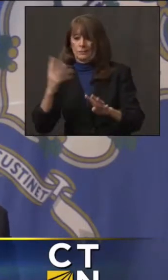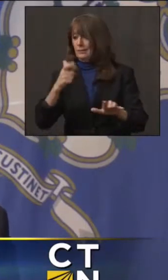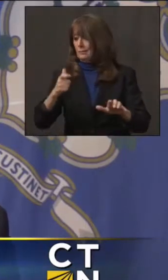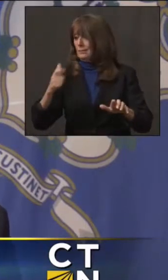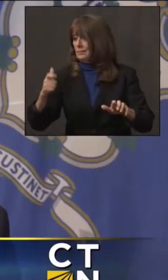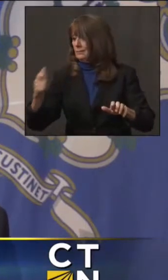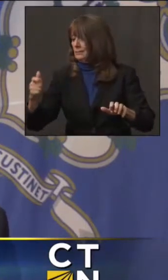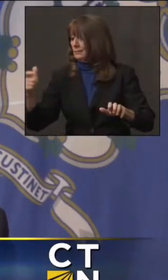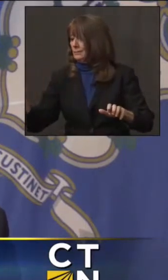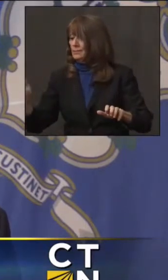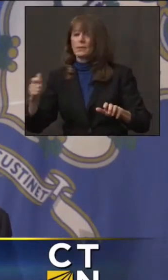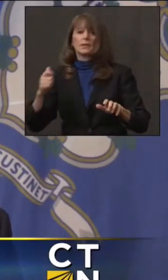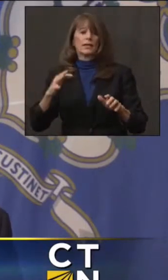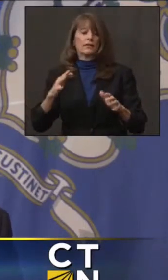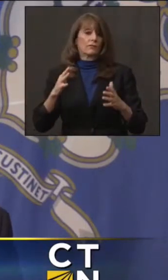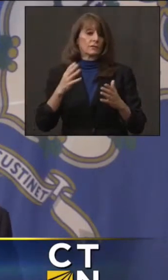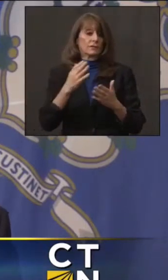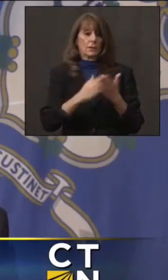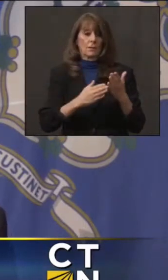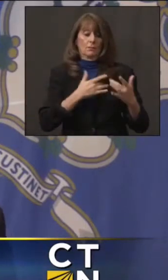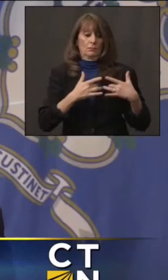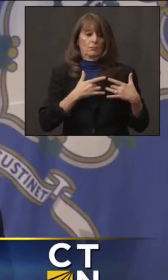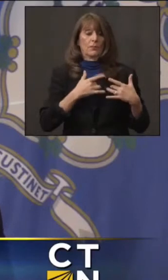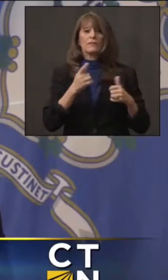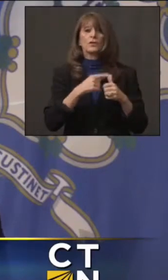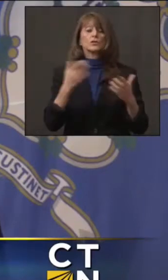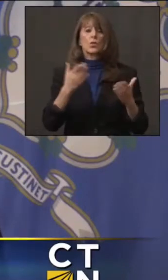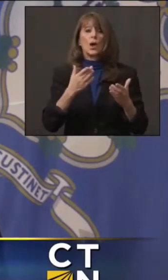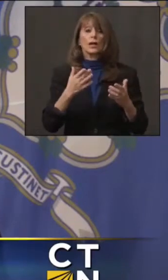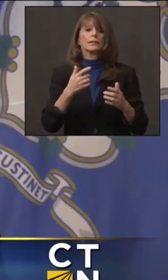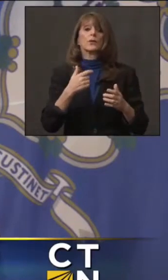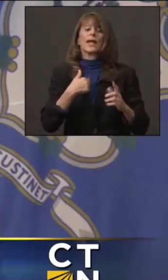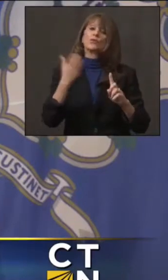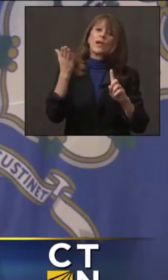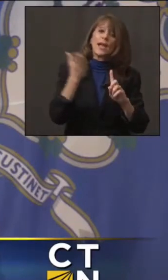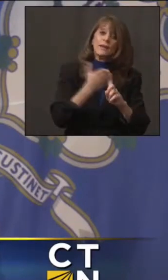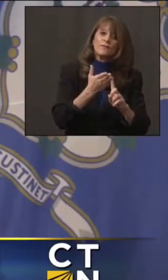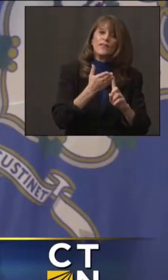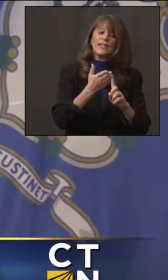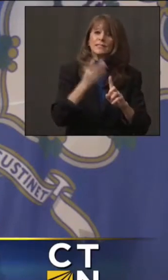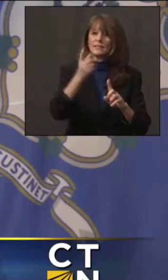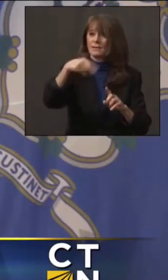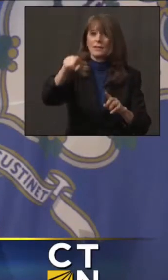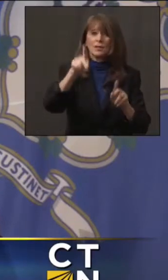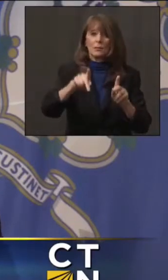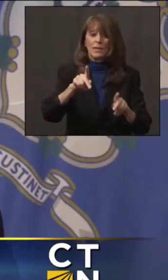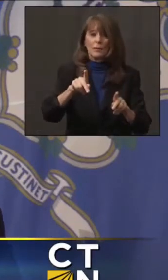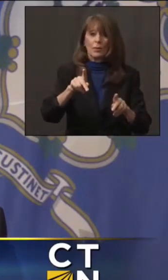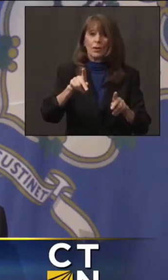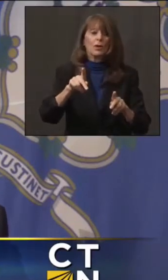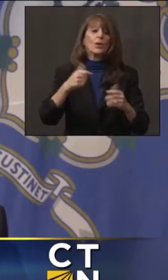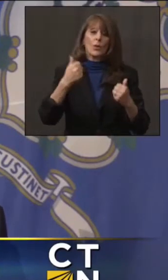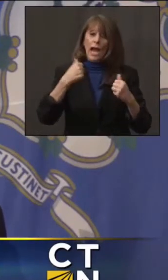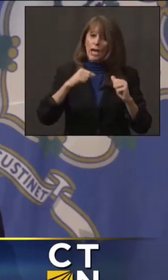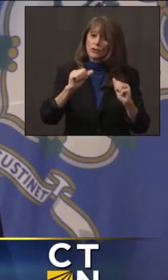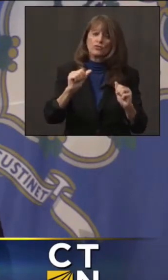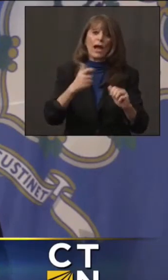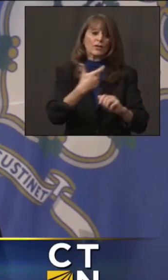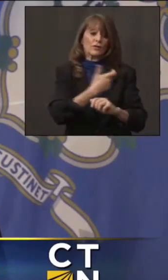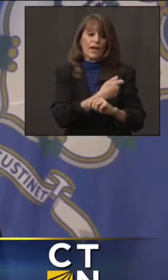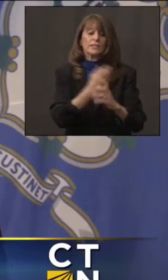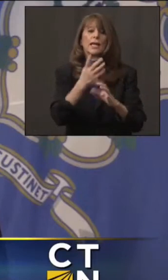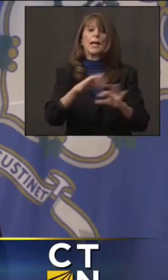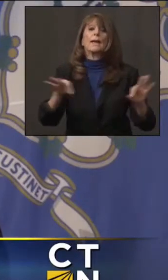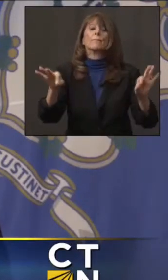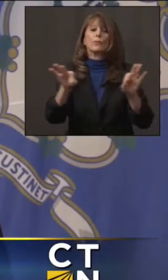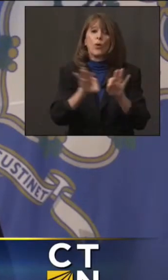some caveats, it's convincing people that we've got the vaccine. We worked it very hard to get it to you. Now's the time to take it to